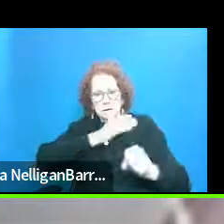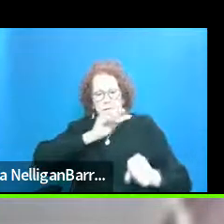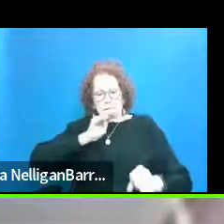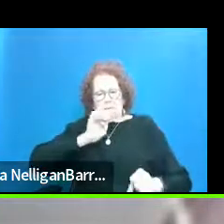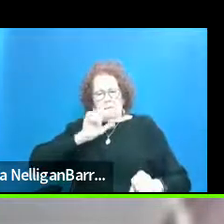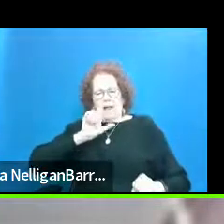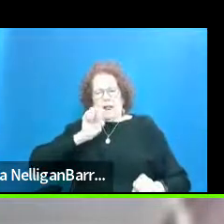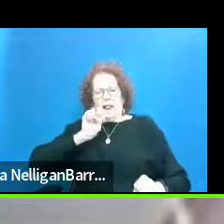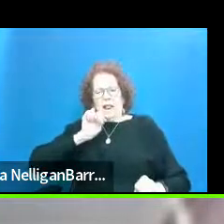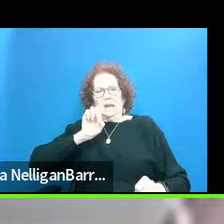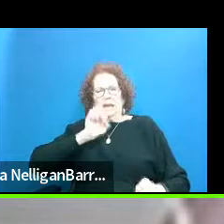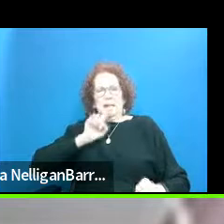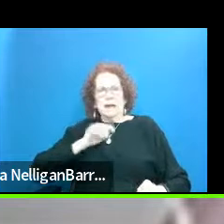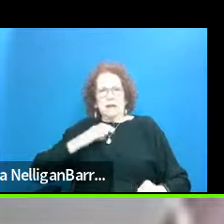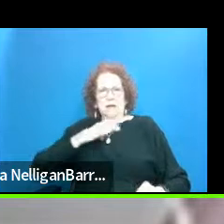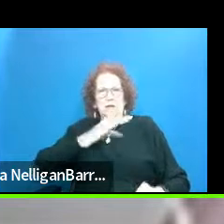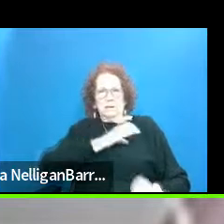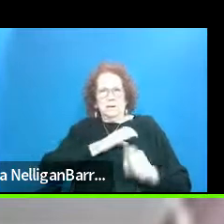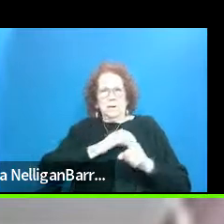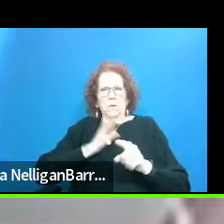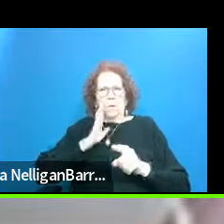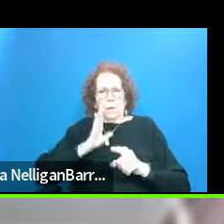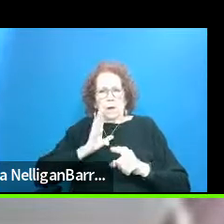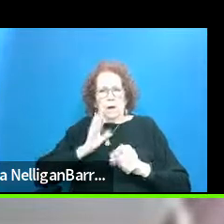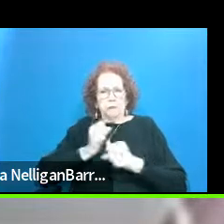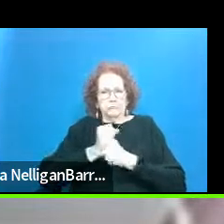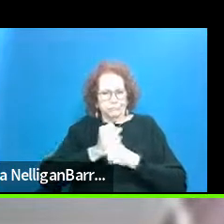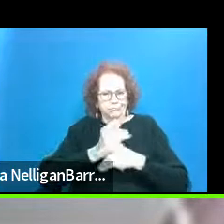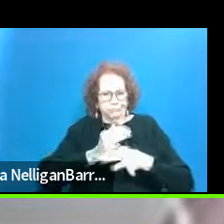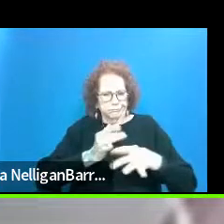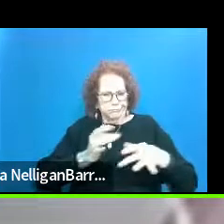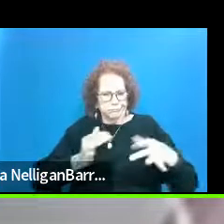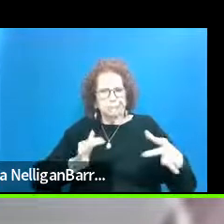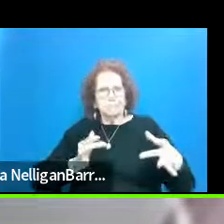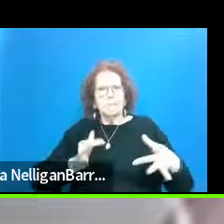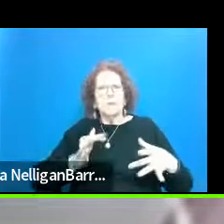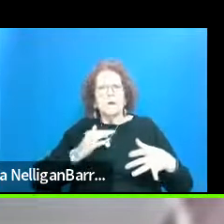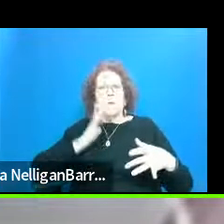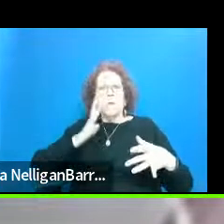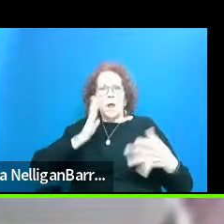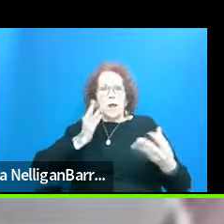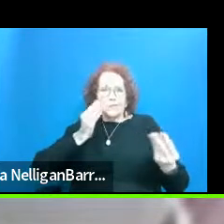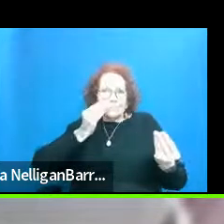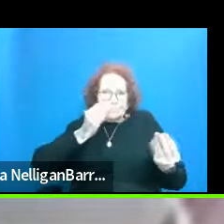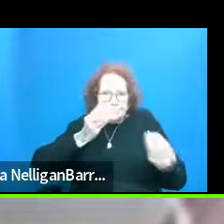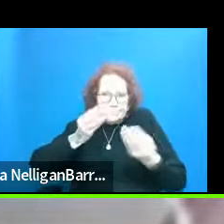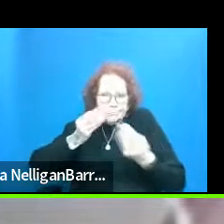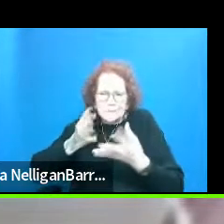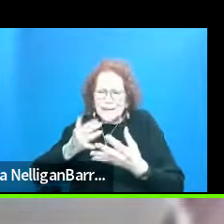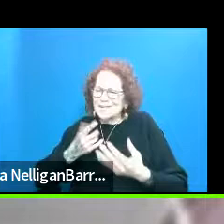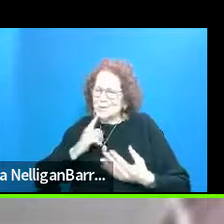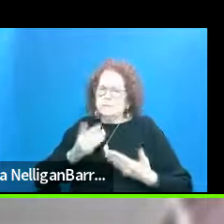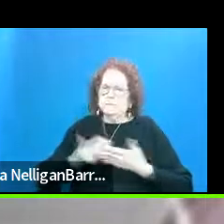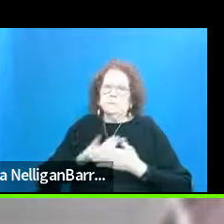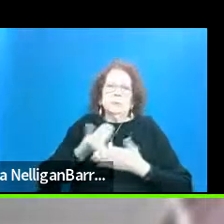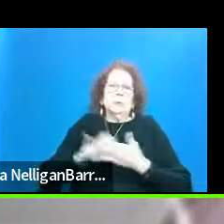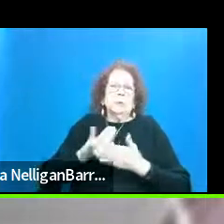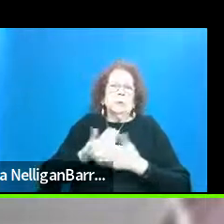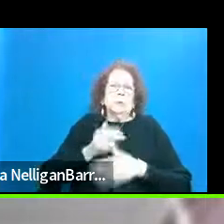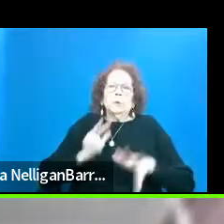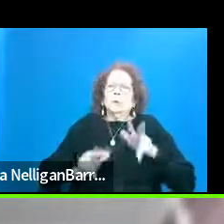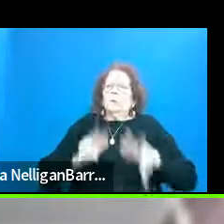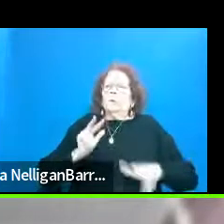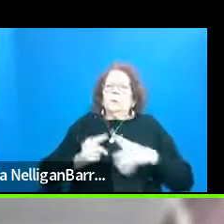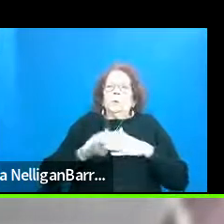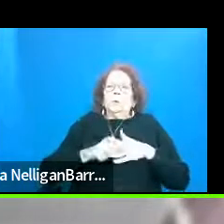we're going to give you more information. We're in the preliminary stages. We're looking at specs, and we're looking